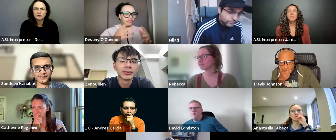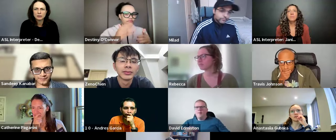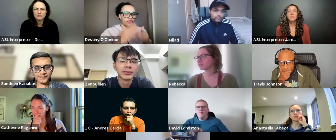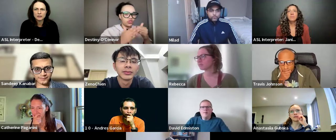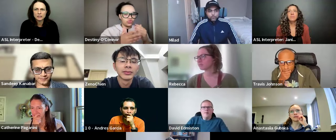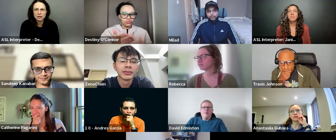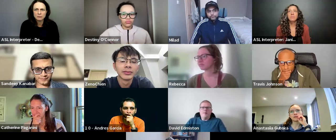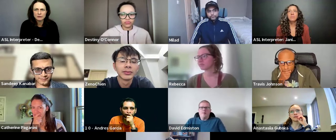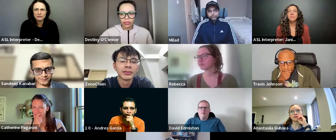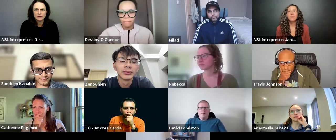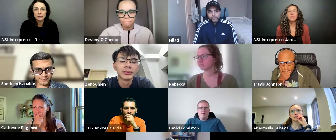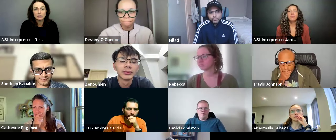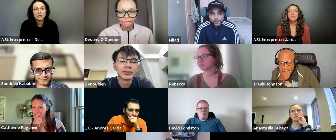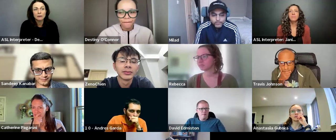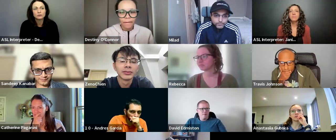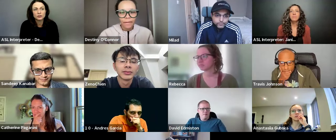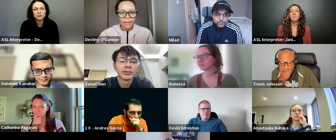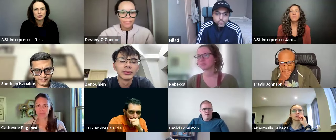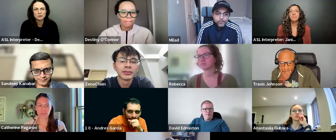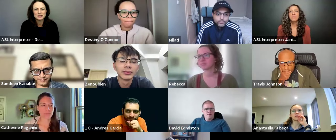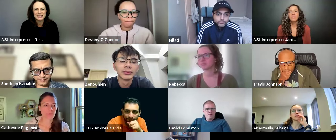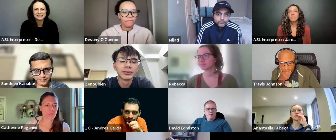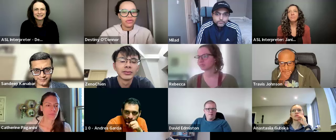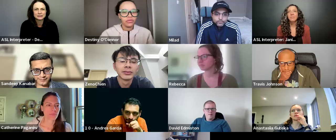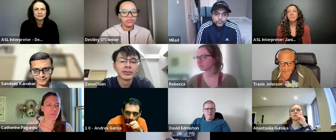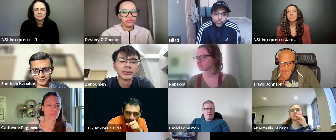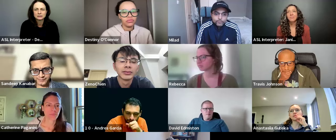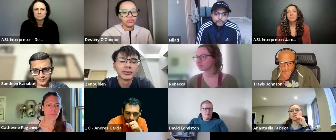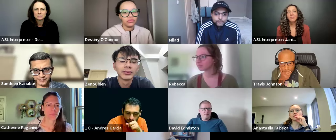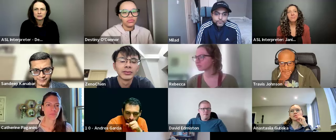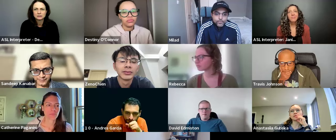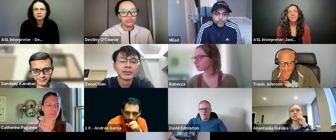Sandeep, you're not really finished. Let me allow you to finish what you were saying.